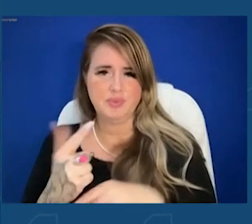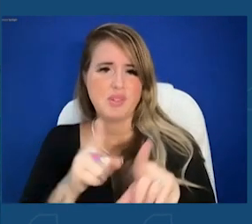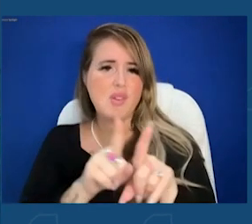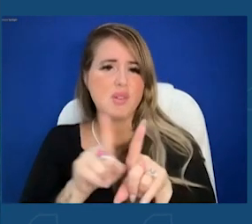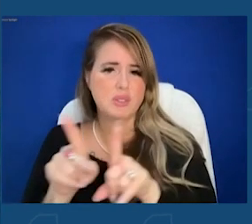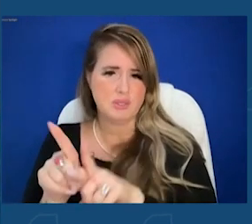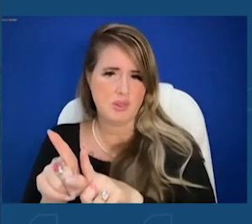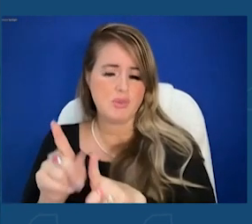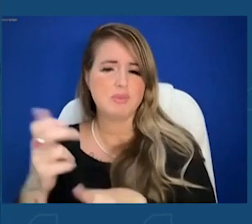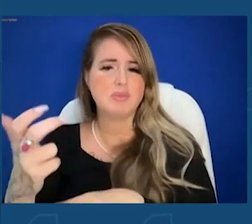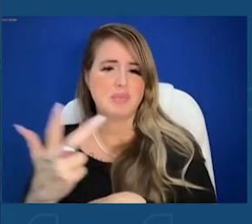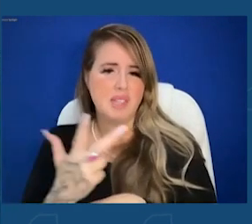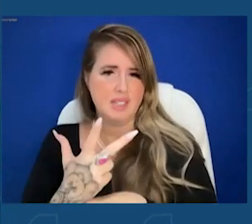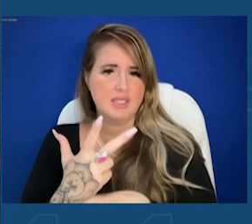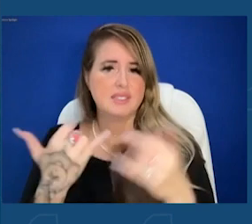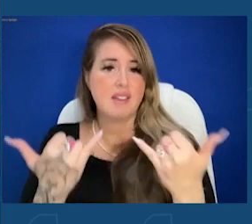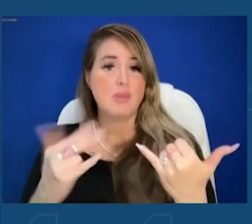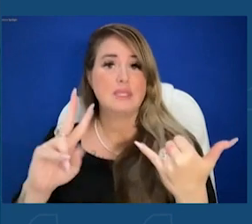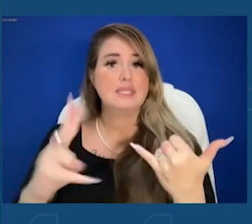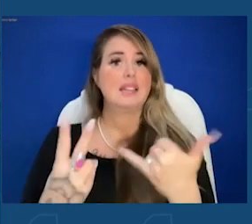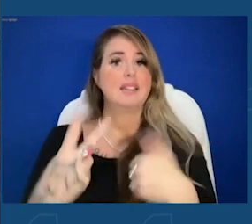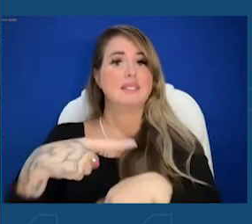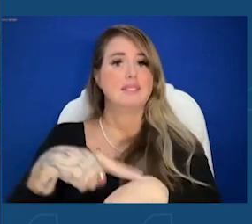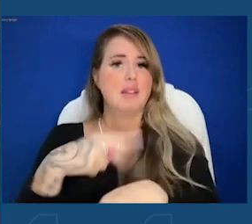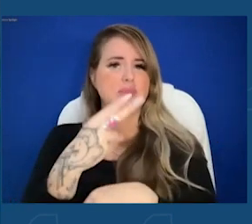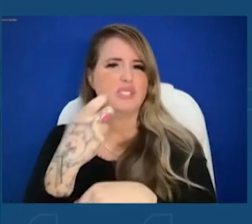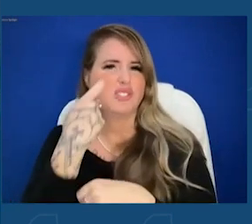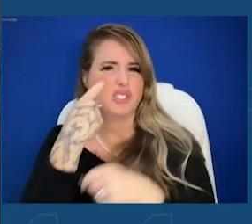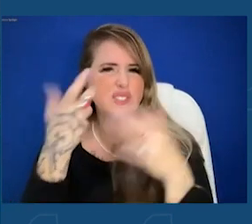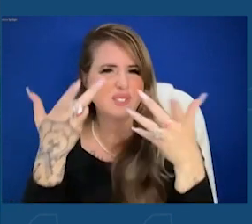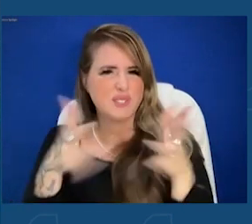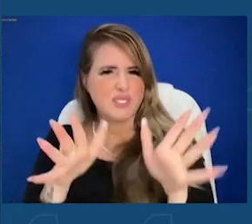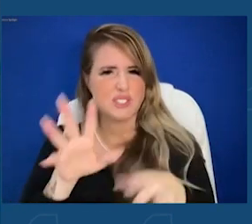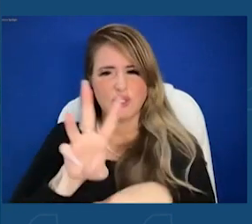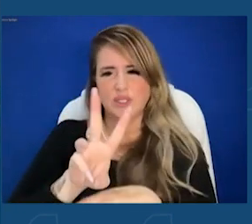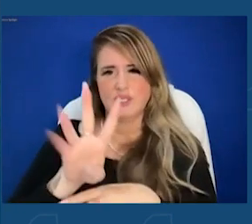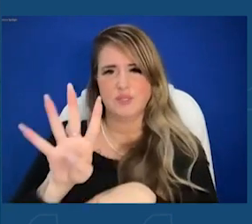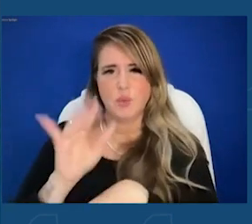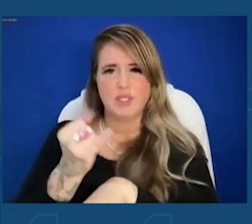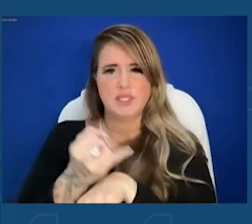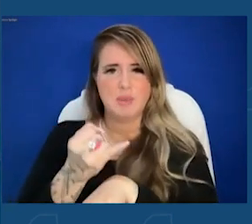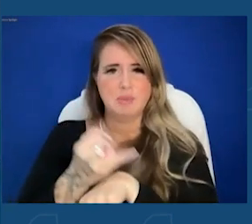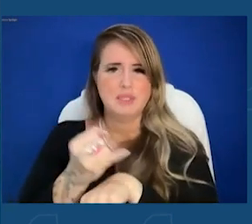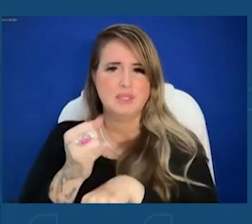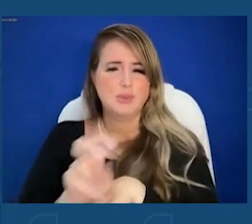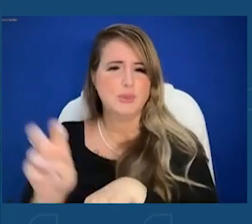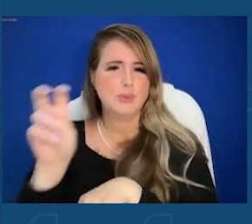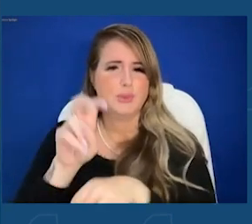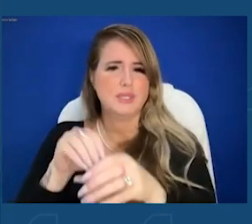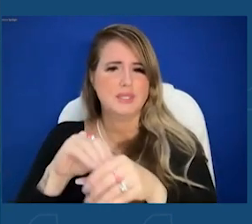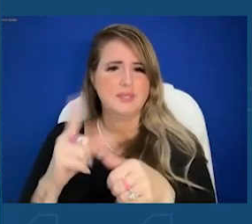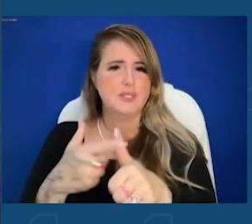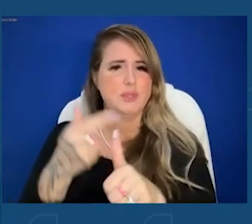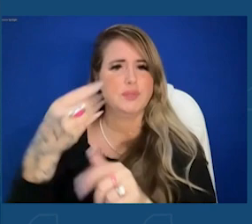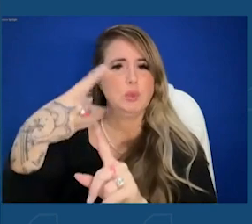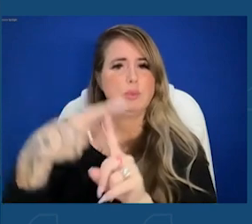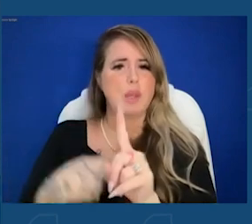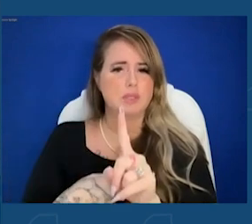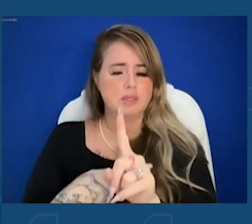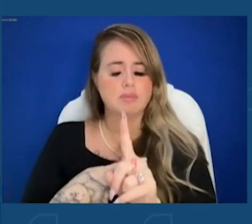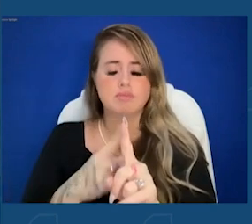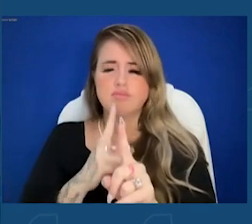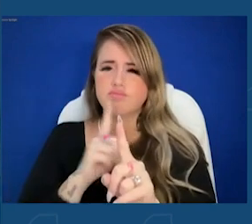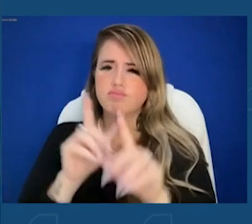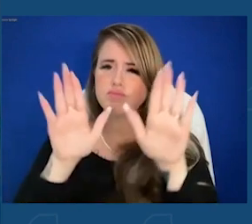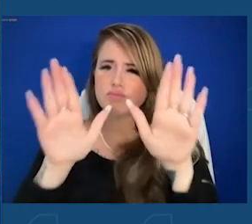back a second time. He's just finished 64 campus tour in his first few months. Remarkable, incredible.